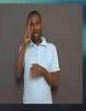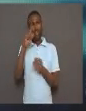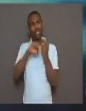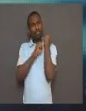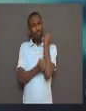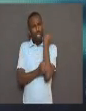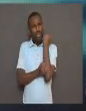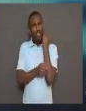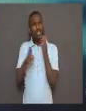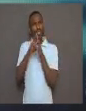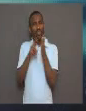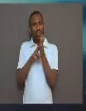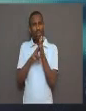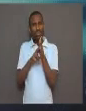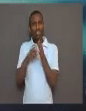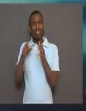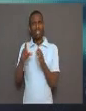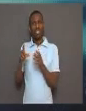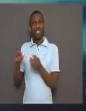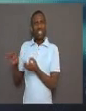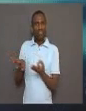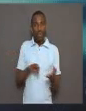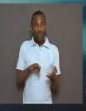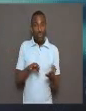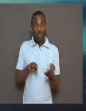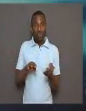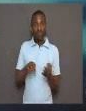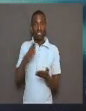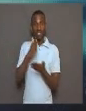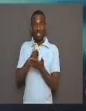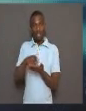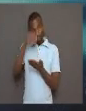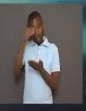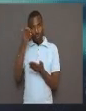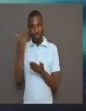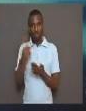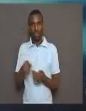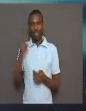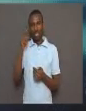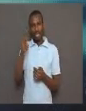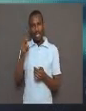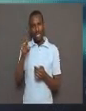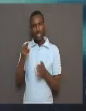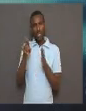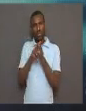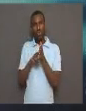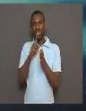of fluid statics. This rule is called Pascal's law.